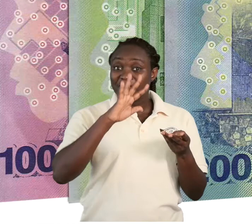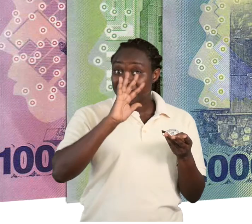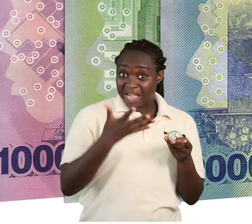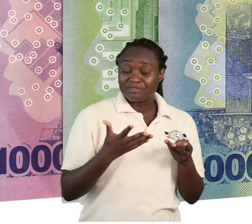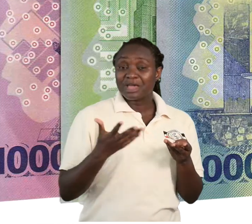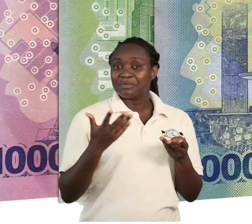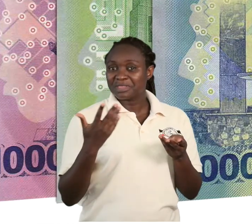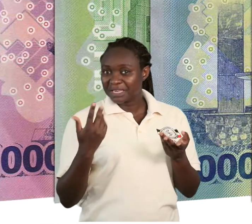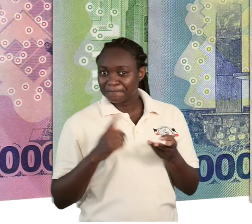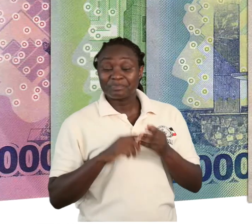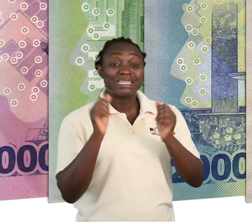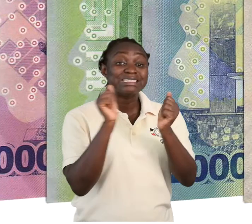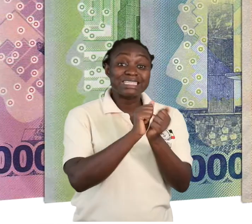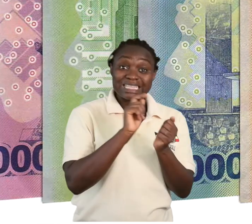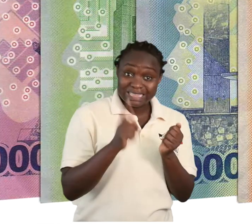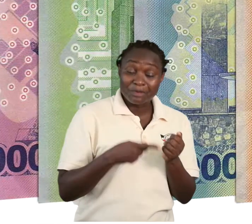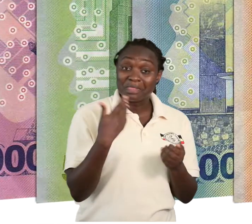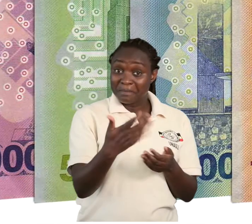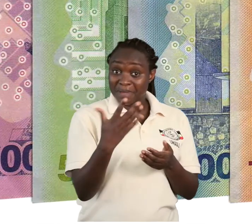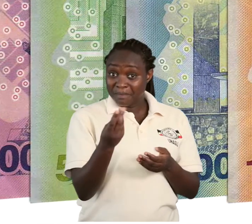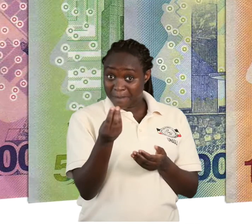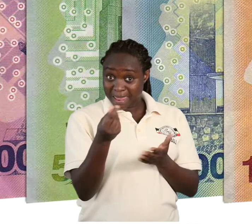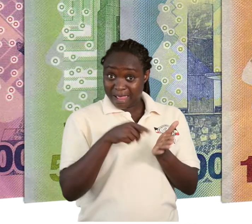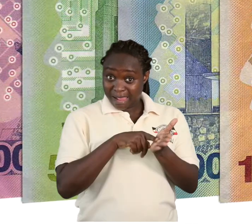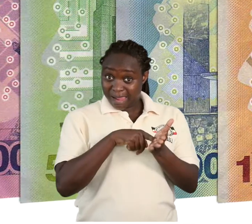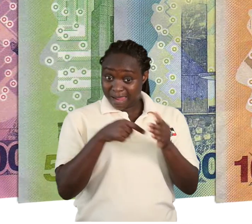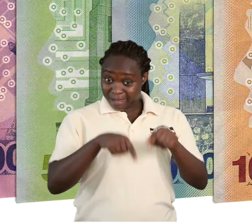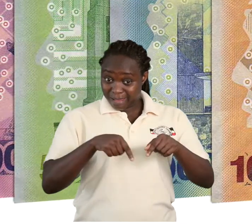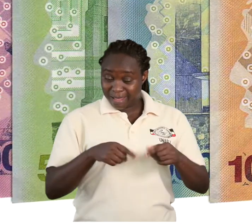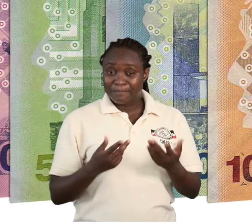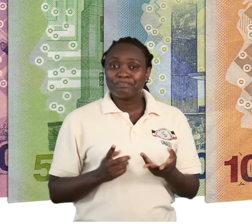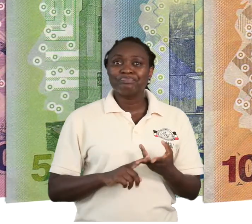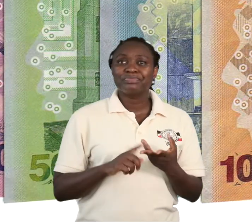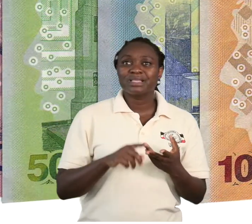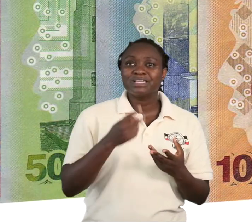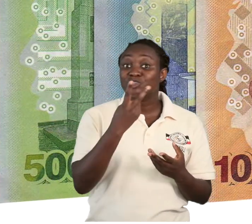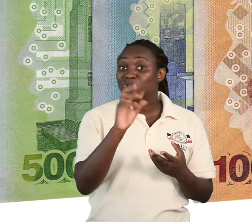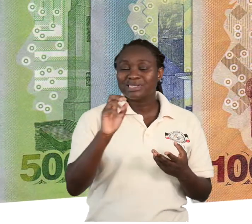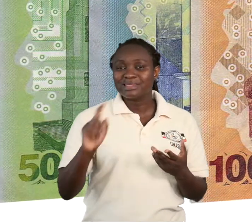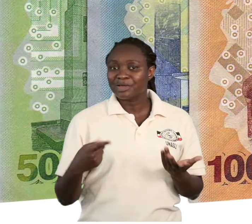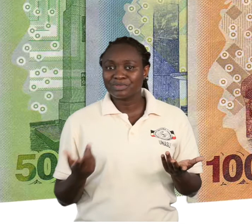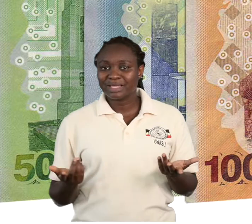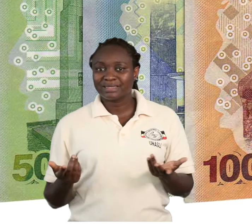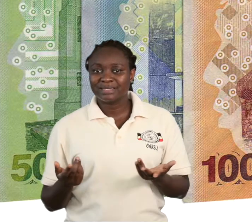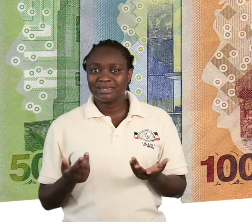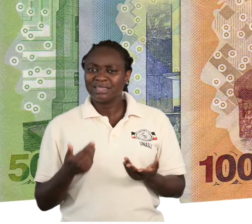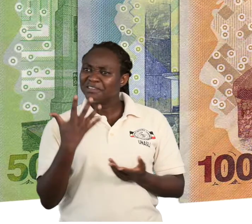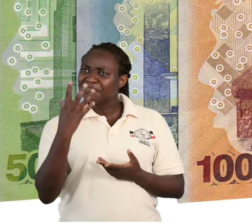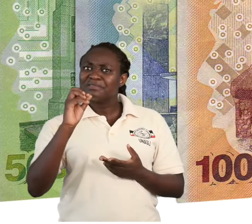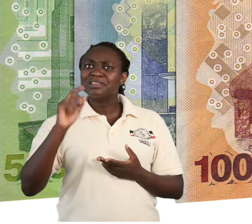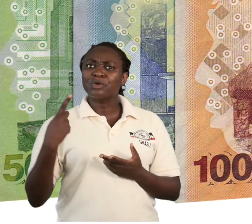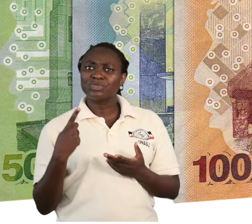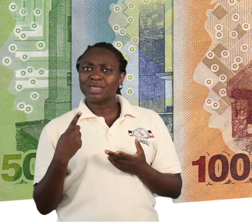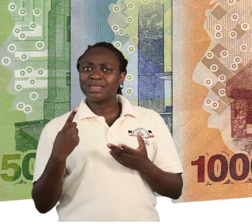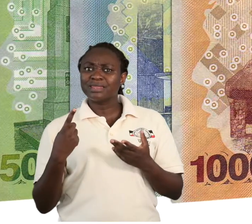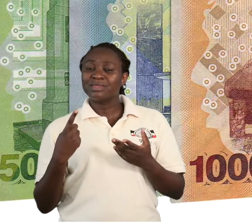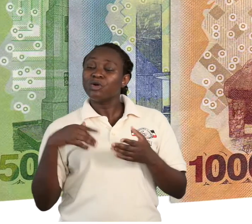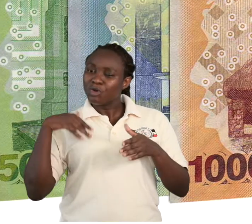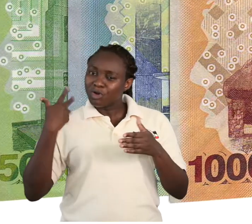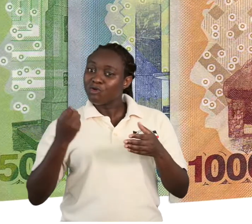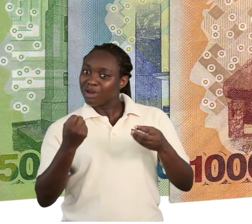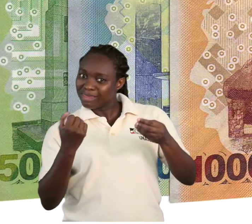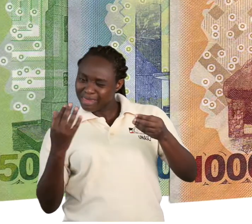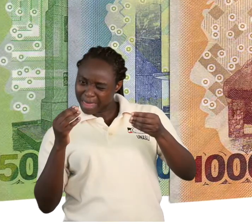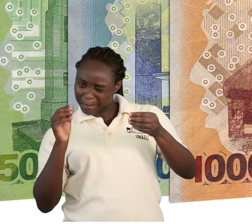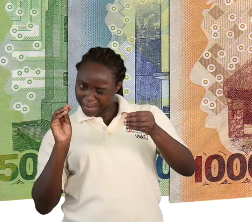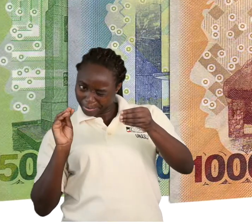note, the 10,000 shilling note, the 20,000 shilling note, and the 50,000 shilling note.